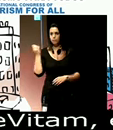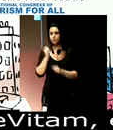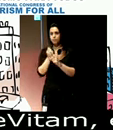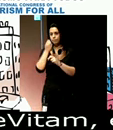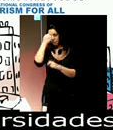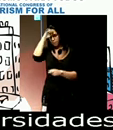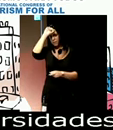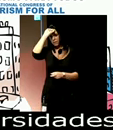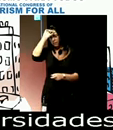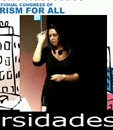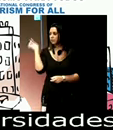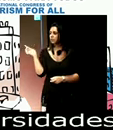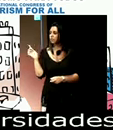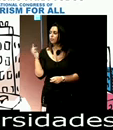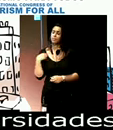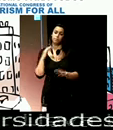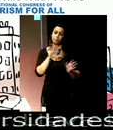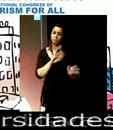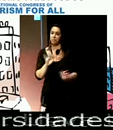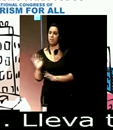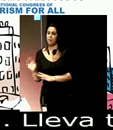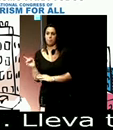Carpe Berlin.